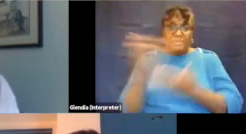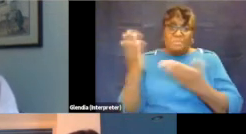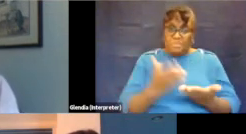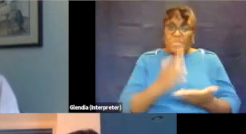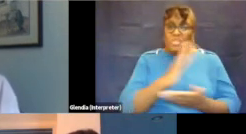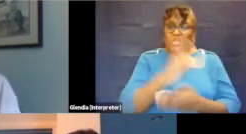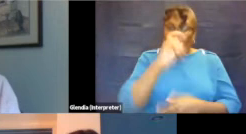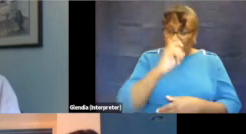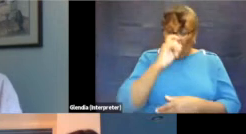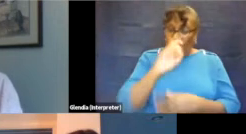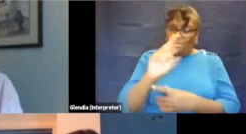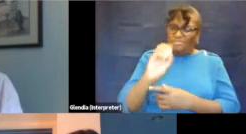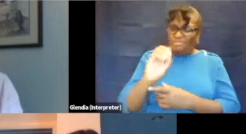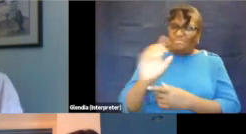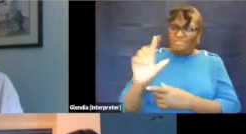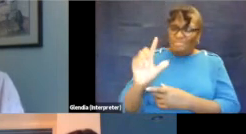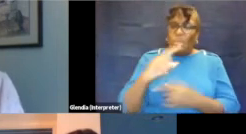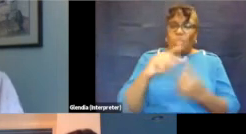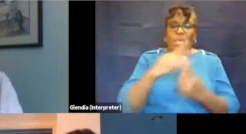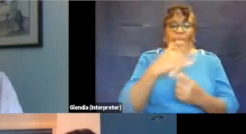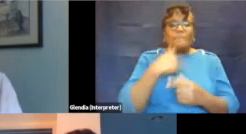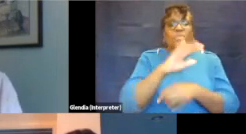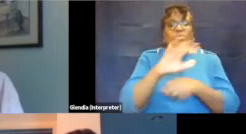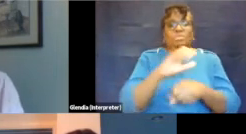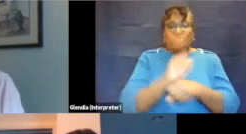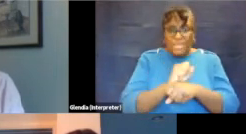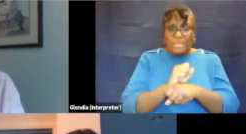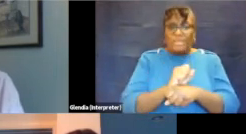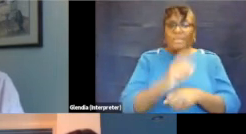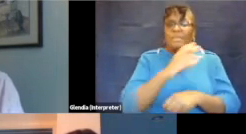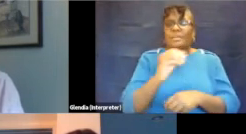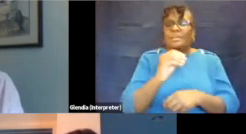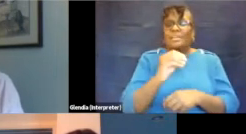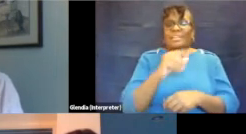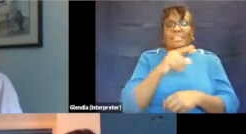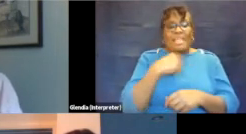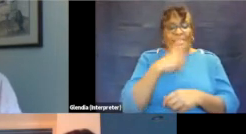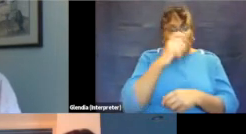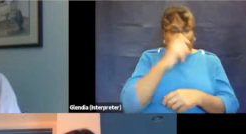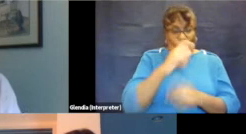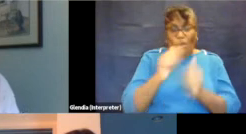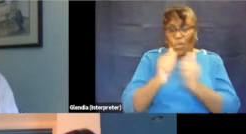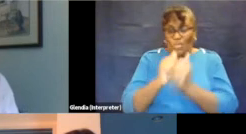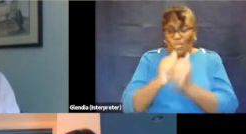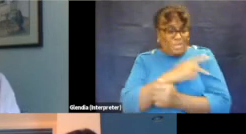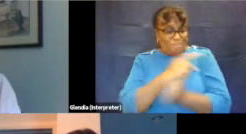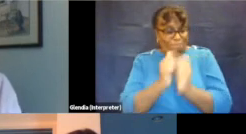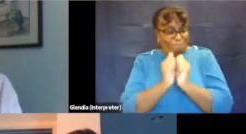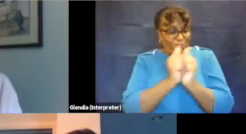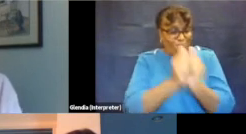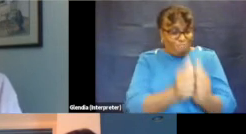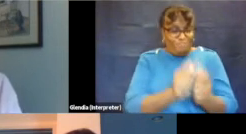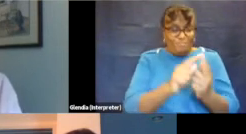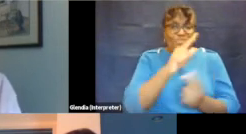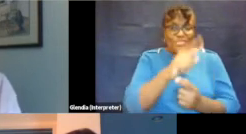had the appointment, and it was just kind of the doll and the patient had their appointment together. It was nice, but it was something